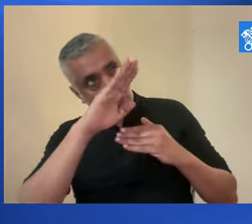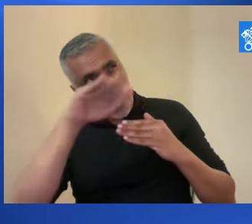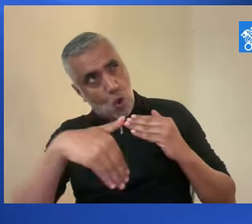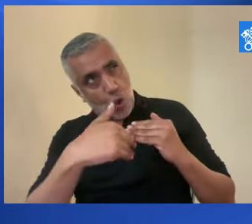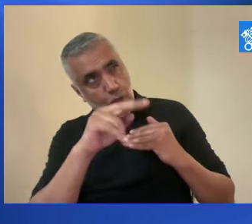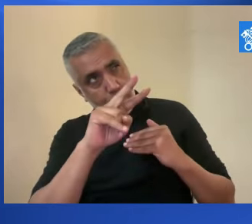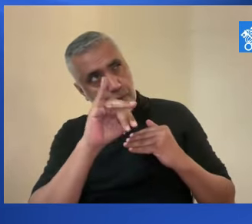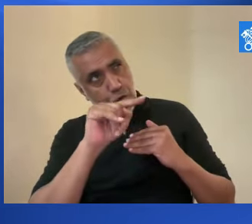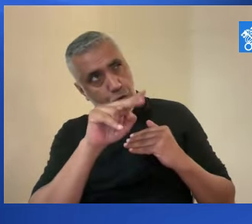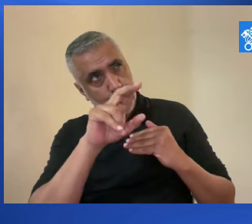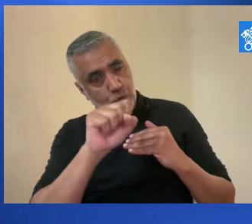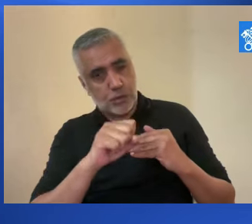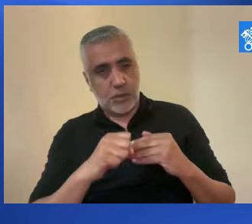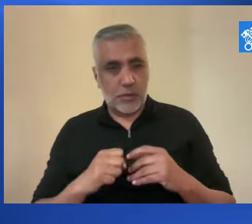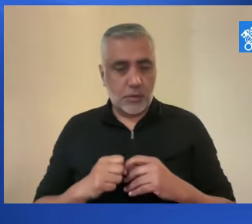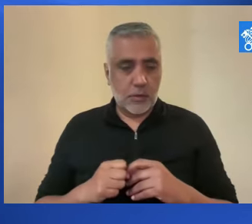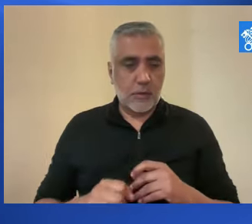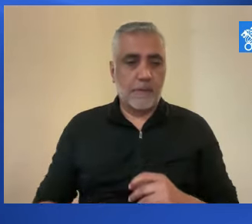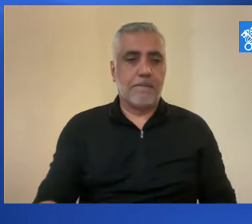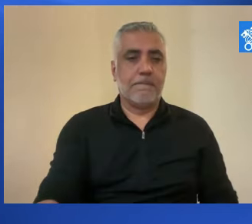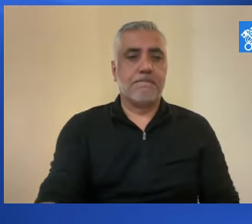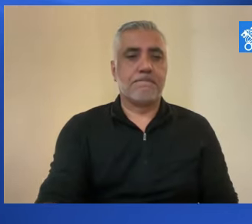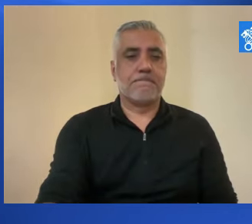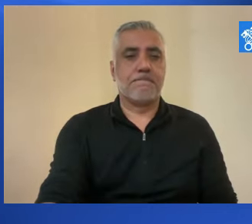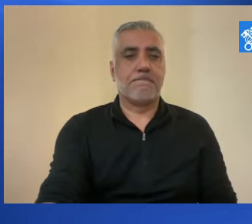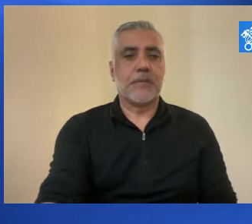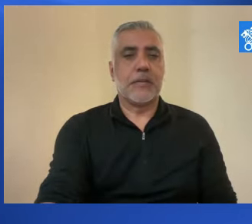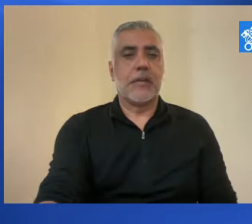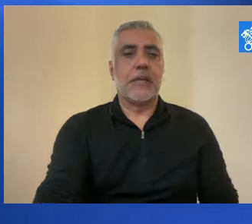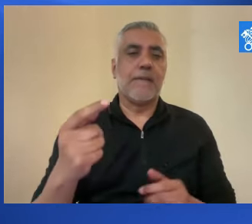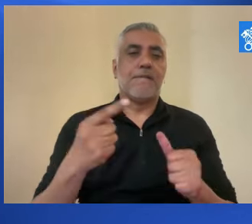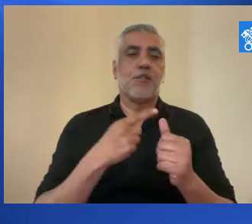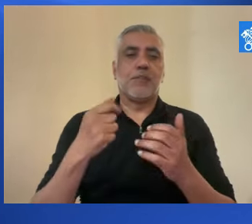In the first pages of the Gospels, humility and poverty